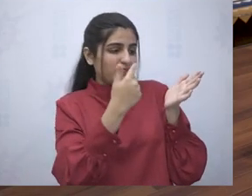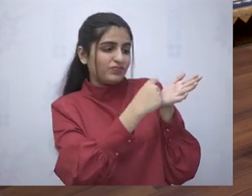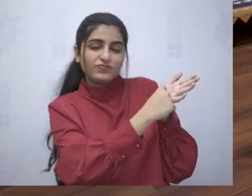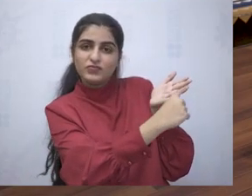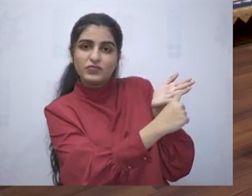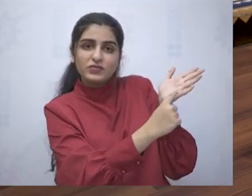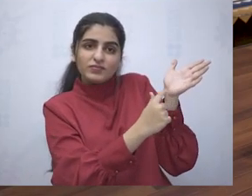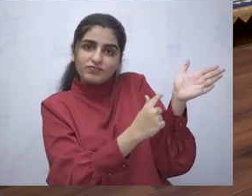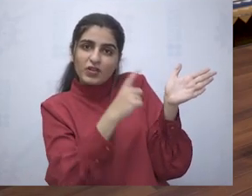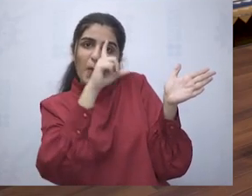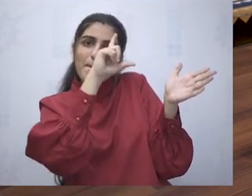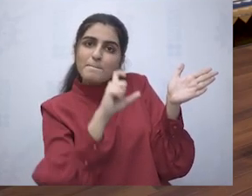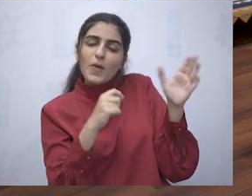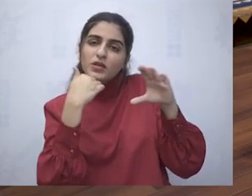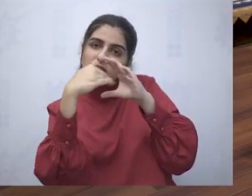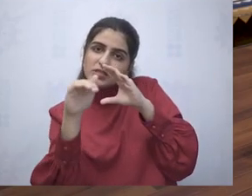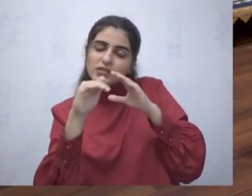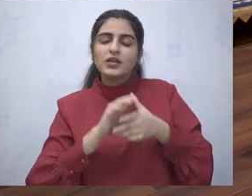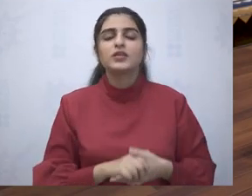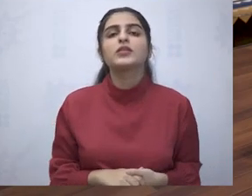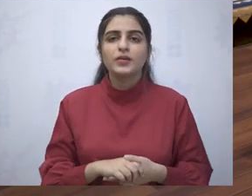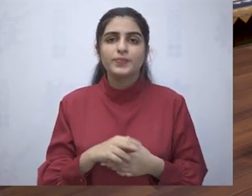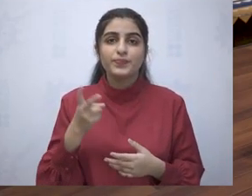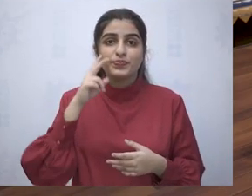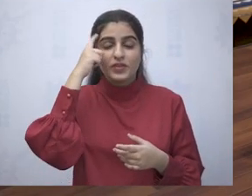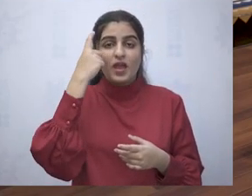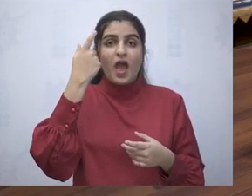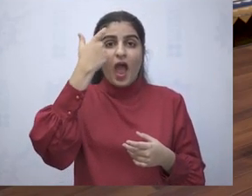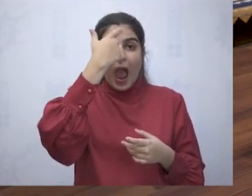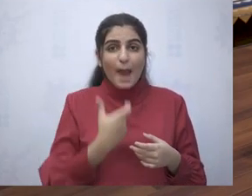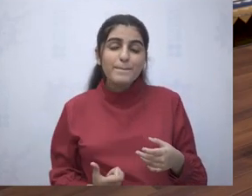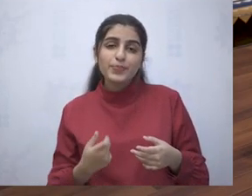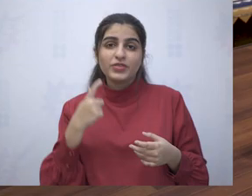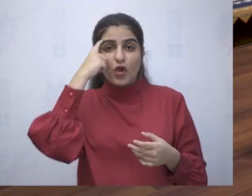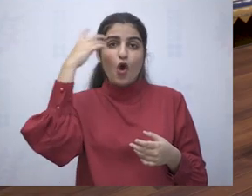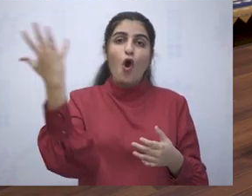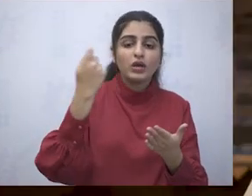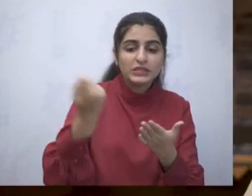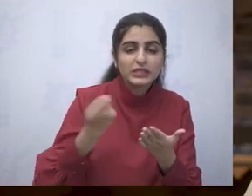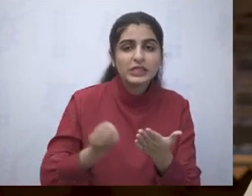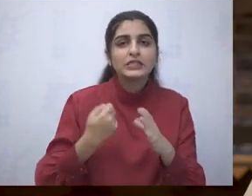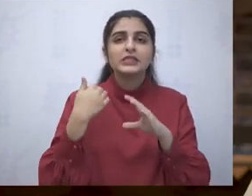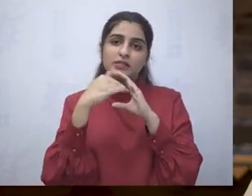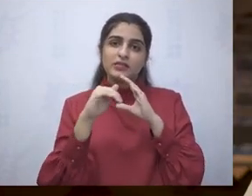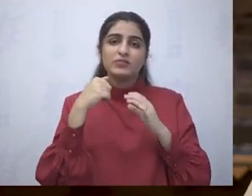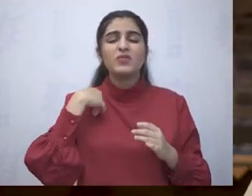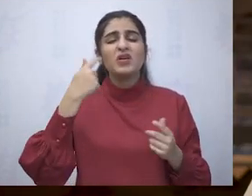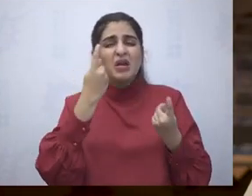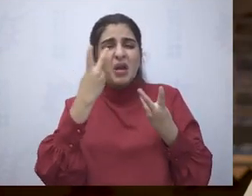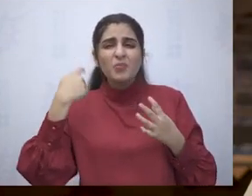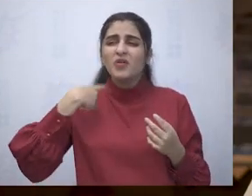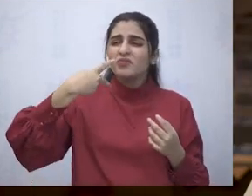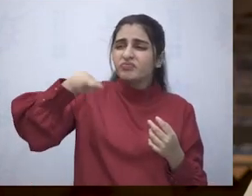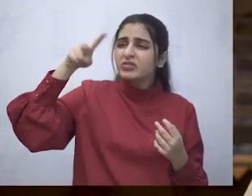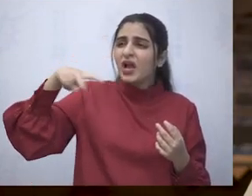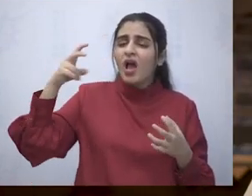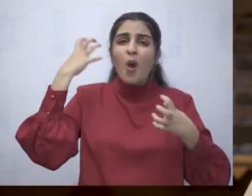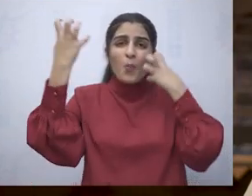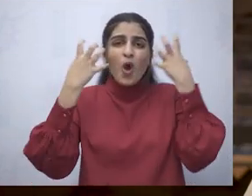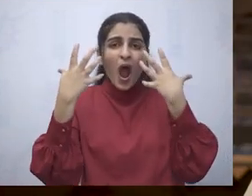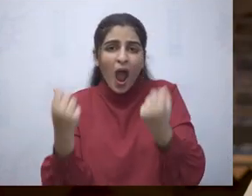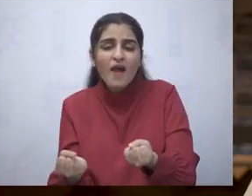hand, an affirmation of every woman's right to write her own story. We often ignore the silent battles